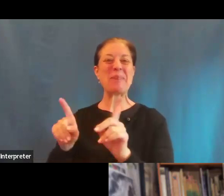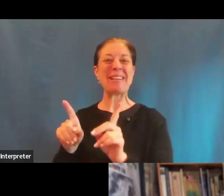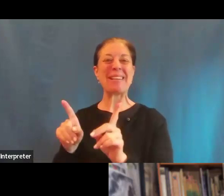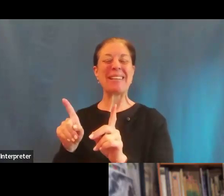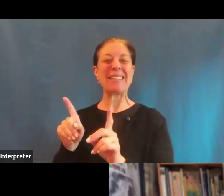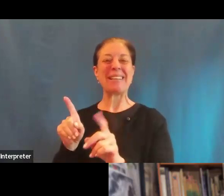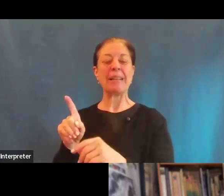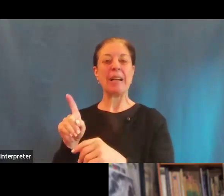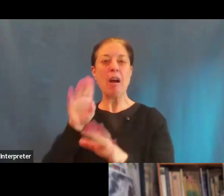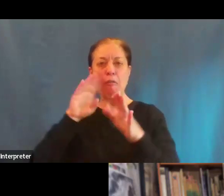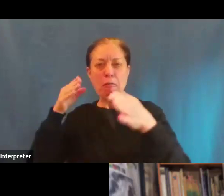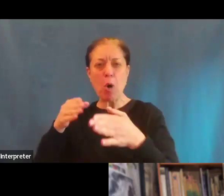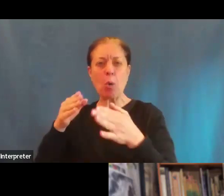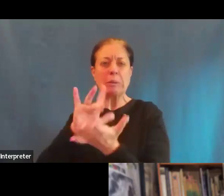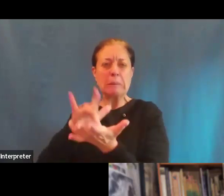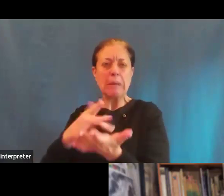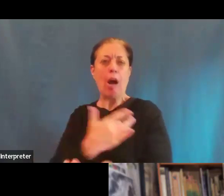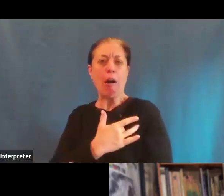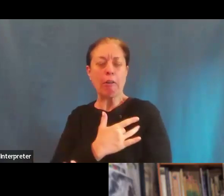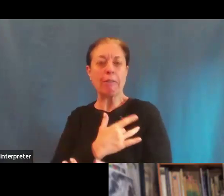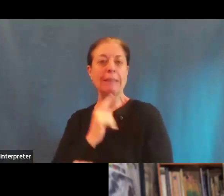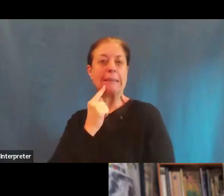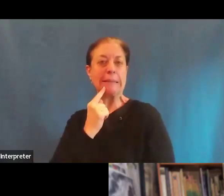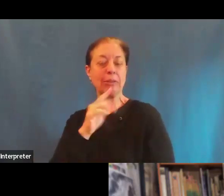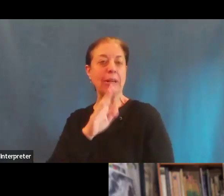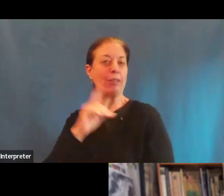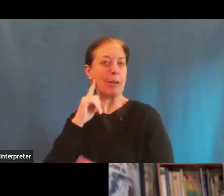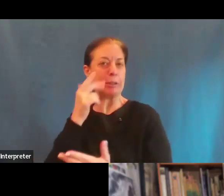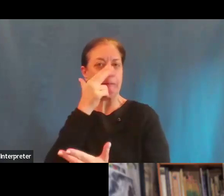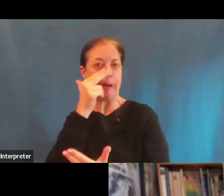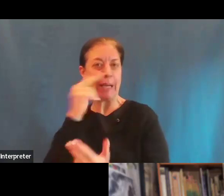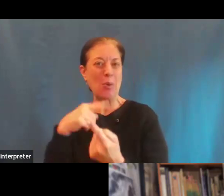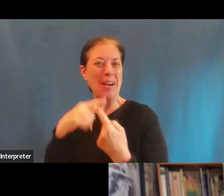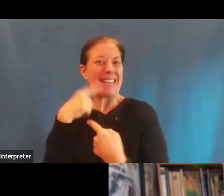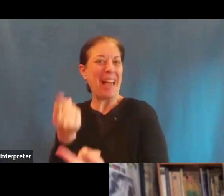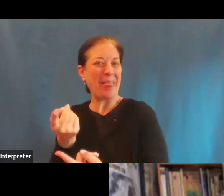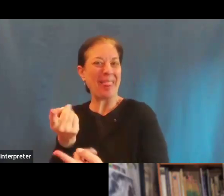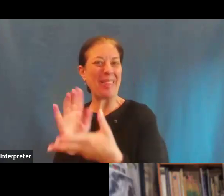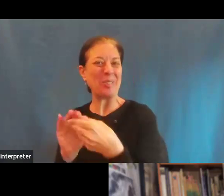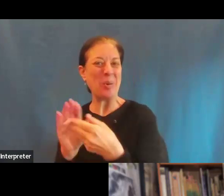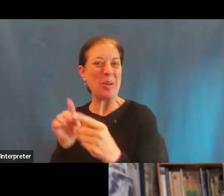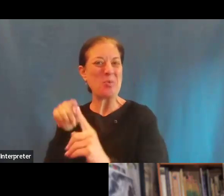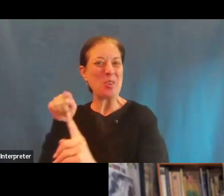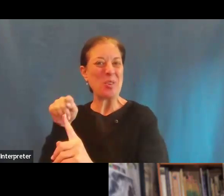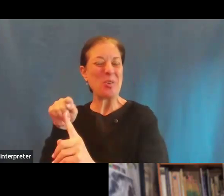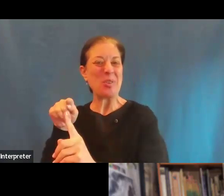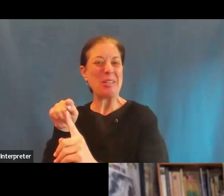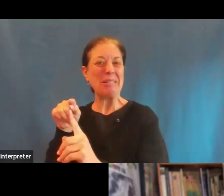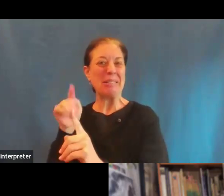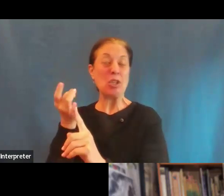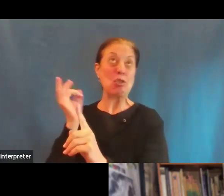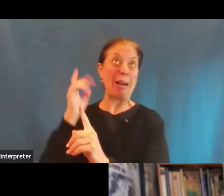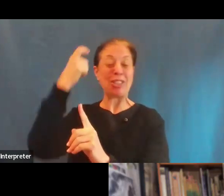I focus so much on the heart and the sincerity, and it never sounds funny when I tell it to her. Sounds tragic